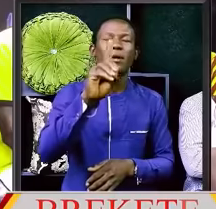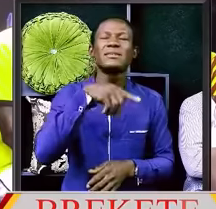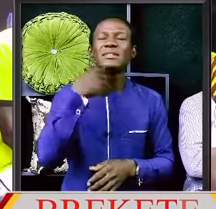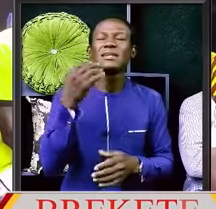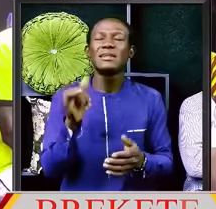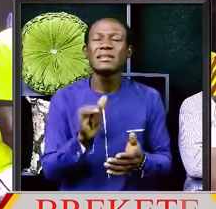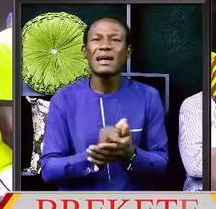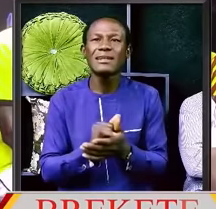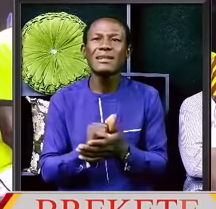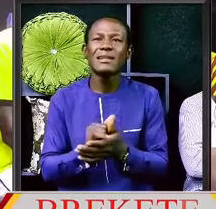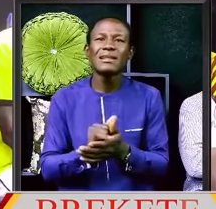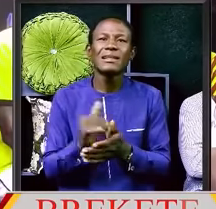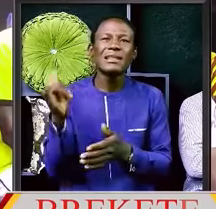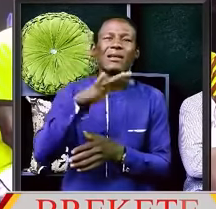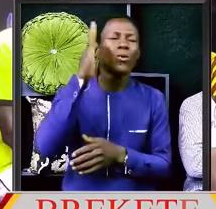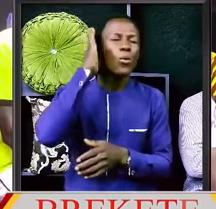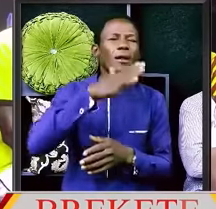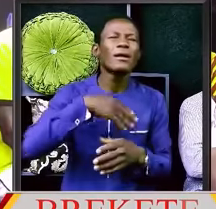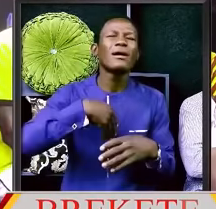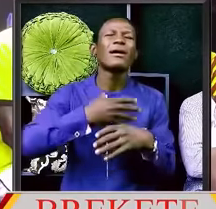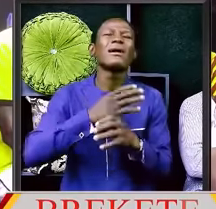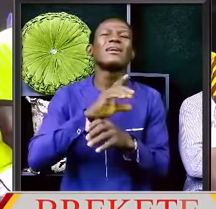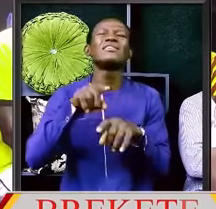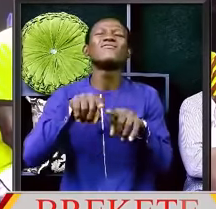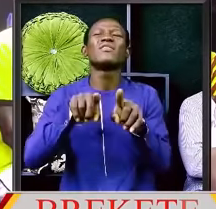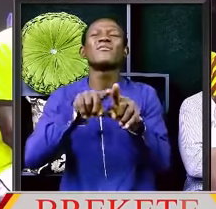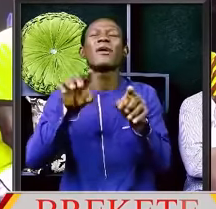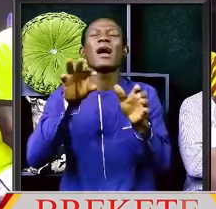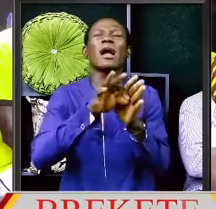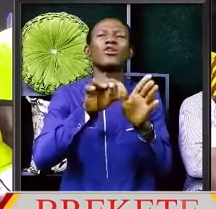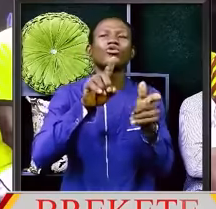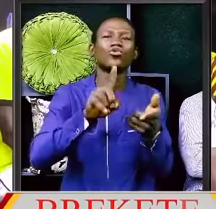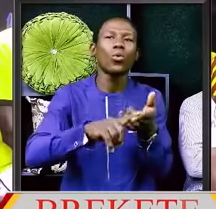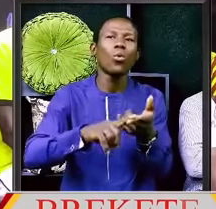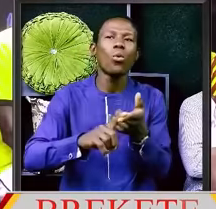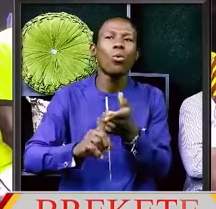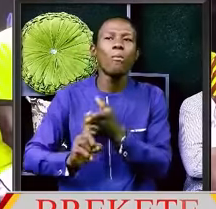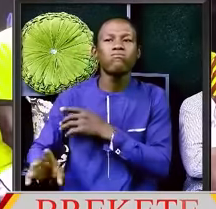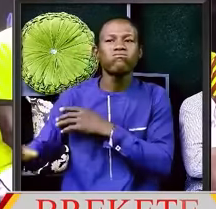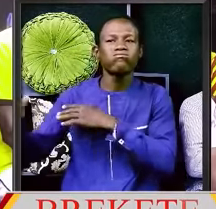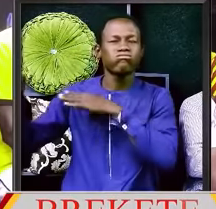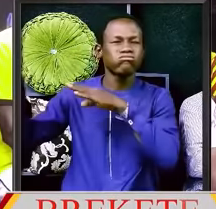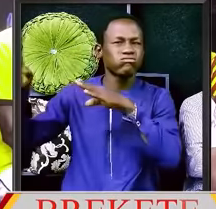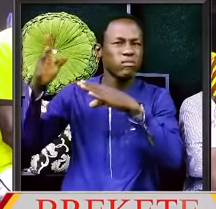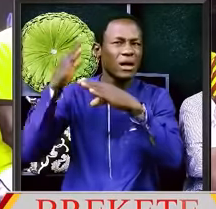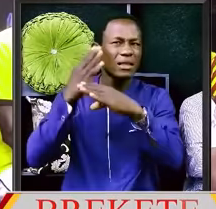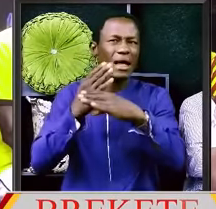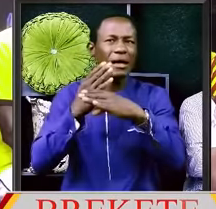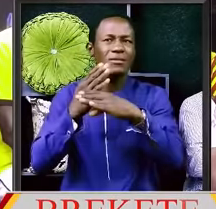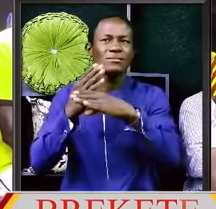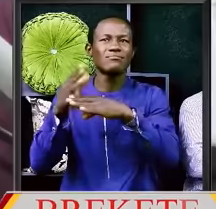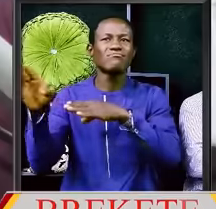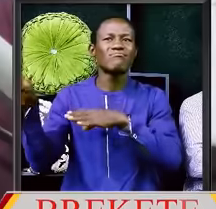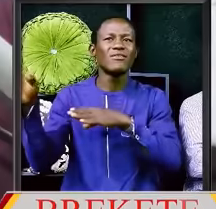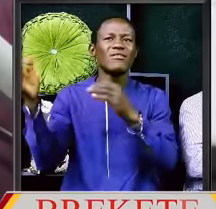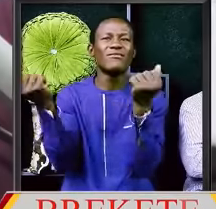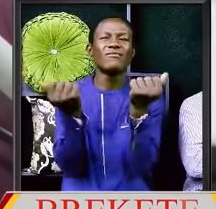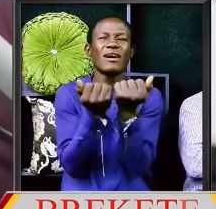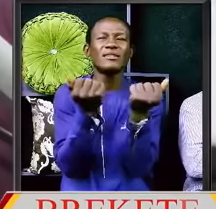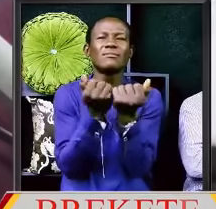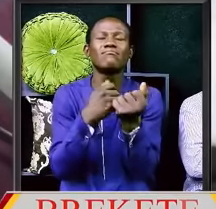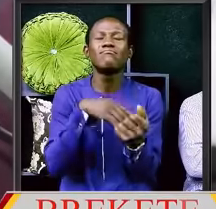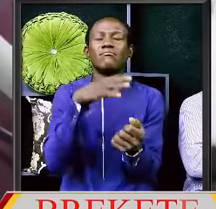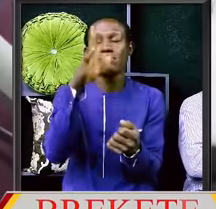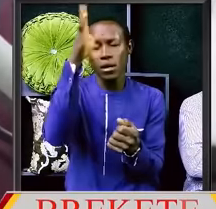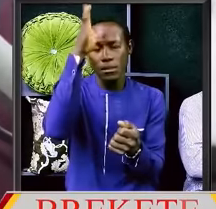comment session and flag the show. They said if Brekete block them for comment session, they go create more